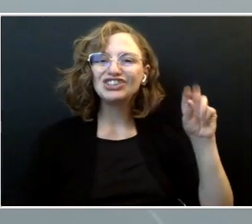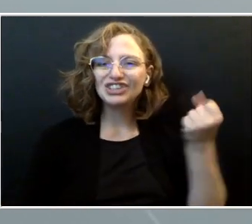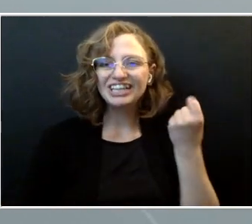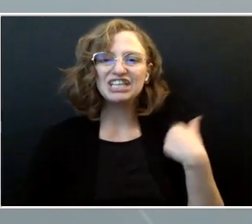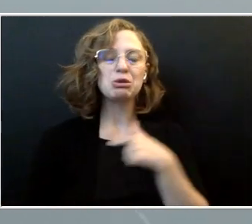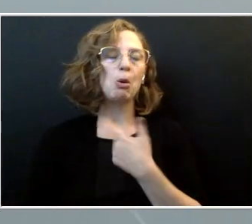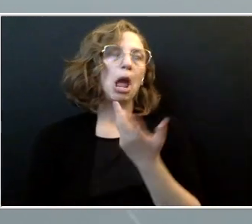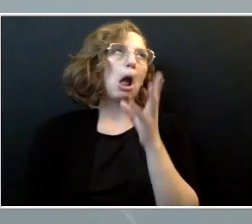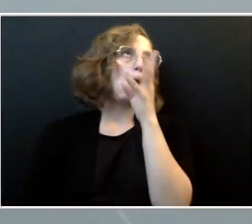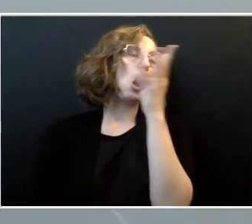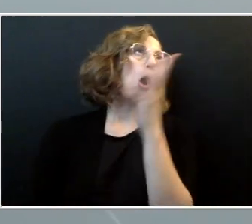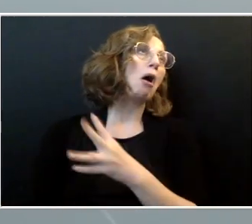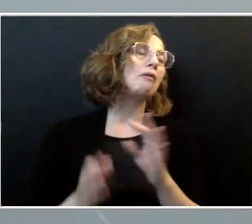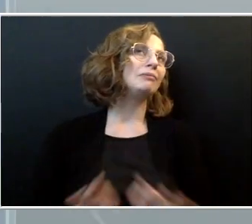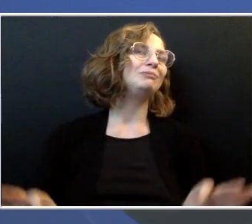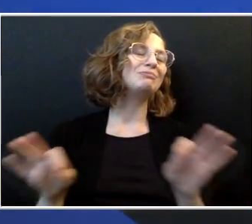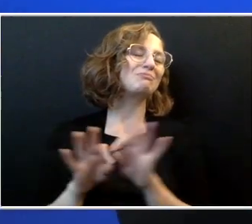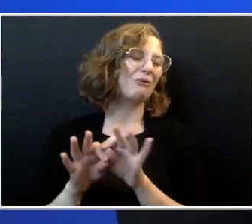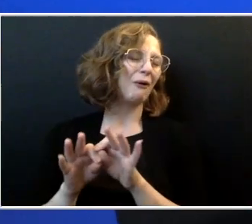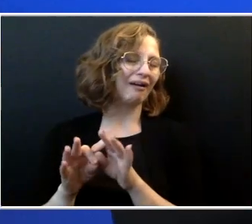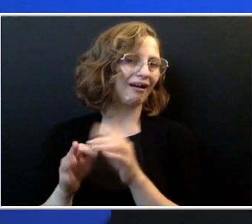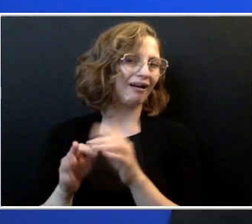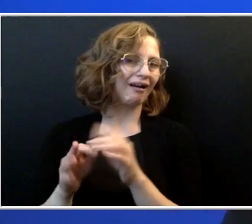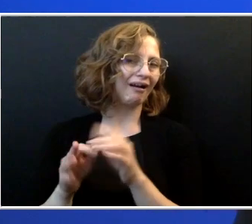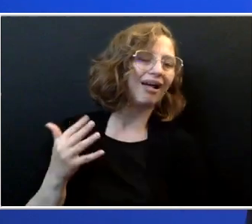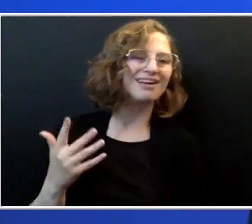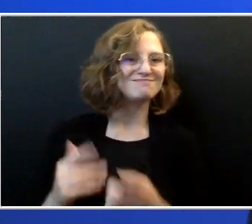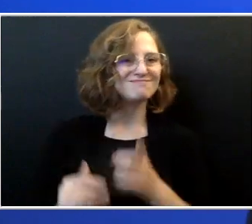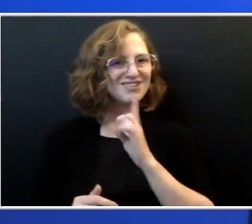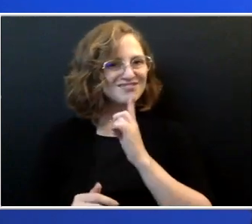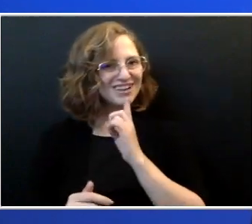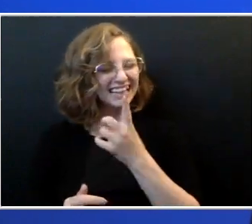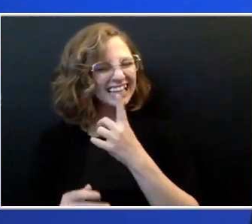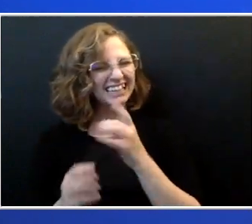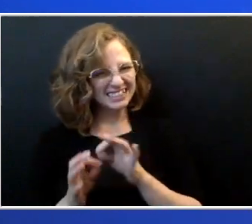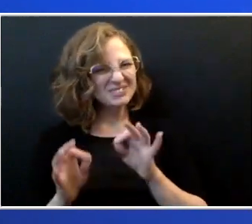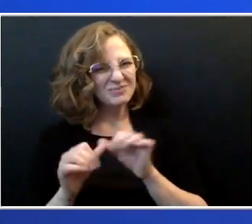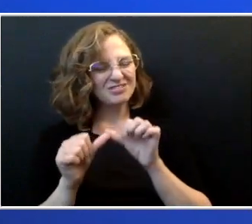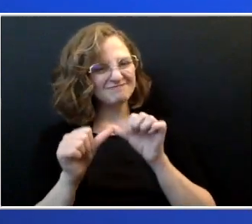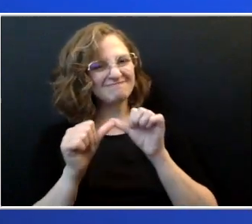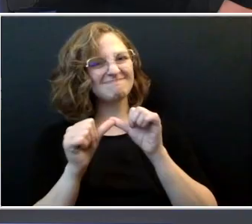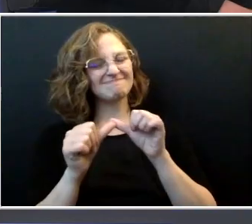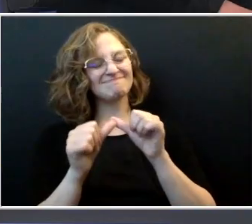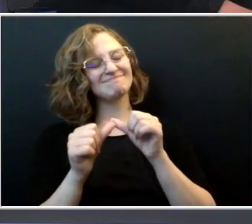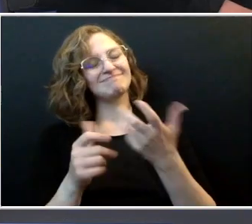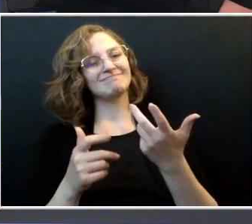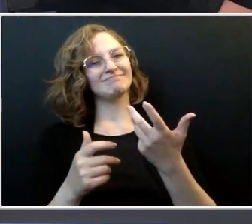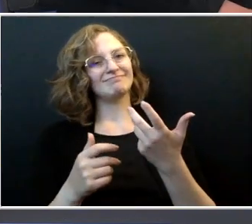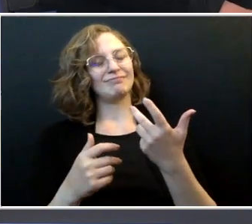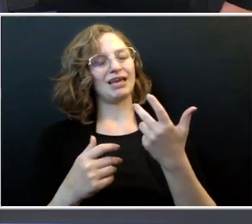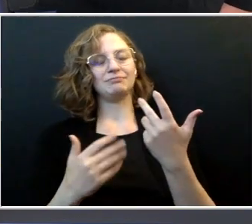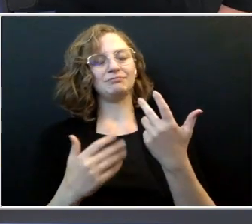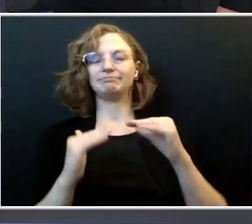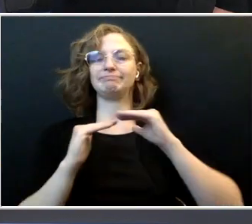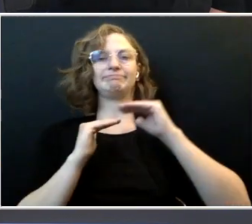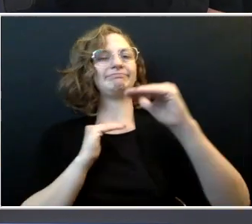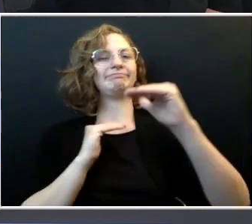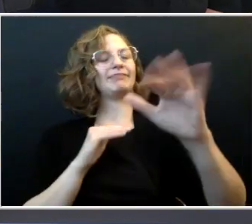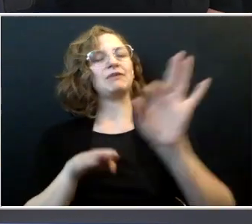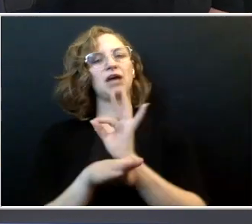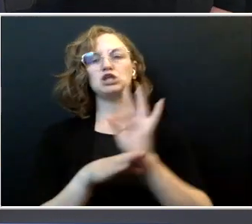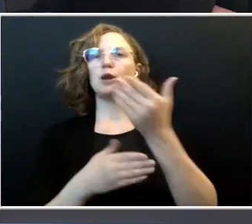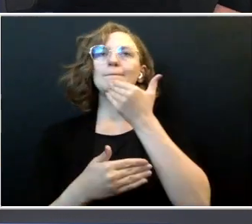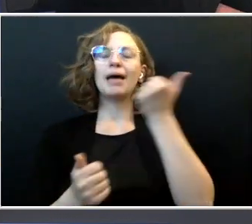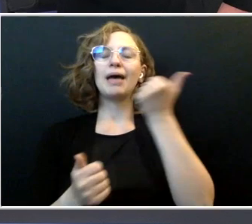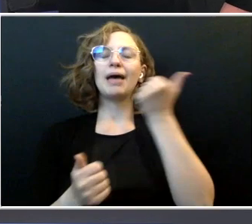we want to get ahead of that game, so we're constantly keeping our strength at a level that we function at our best every day. Yeah. So as we age and we lose